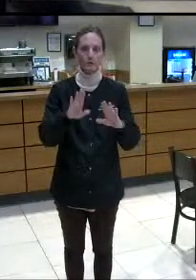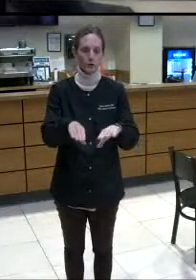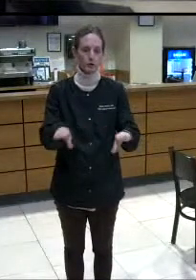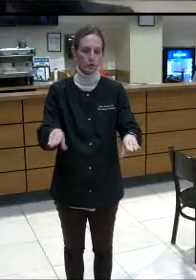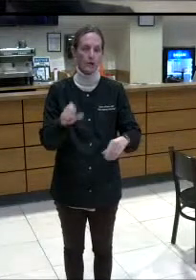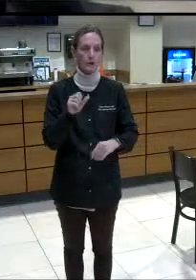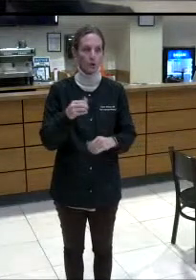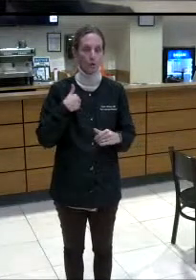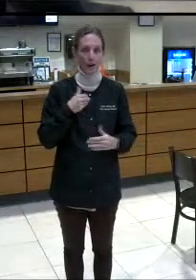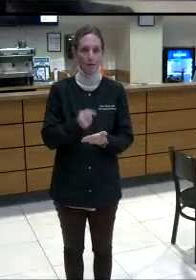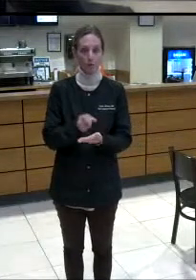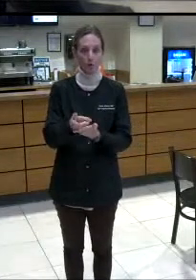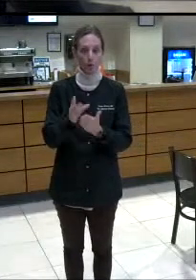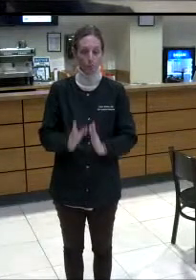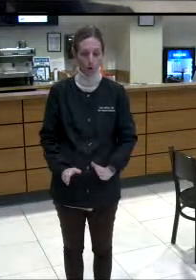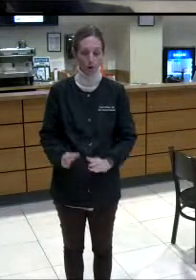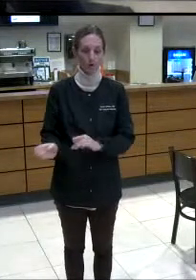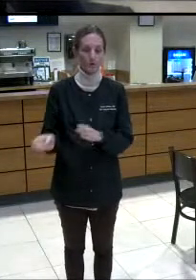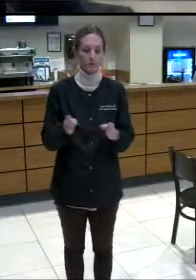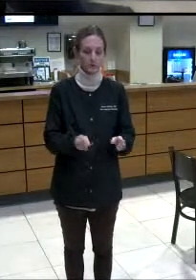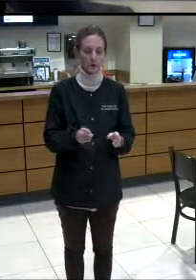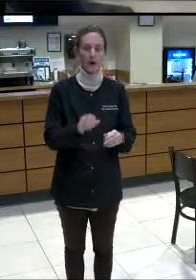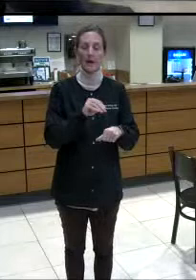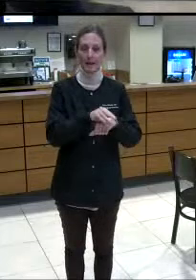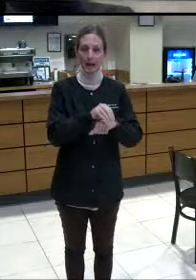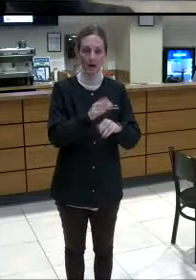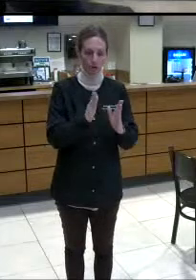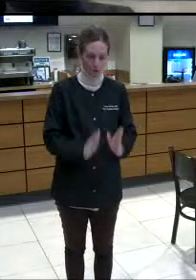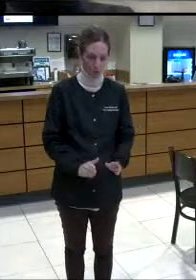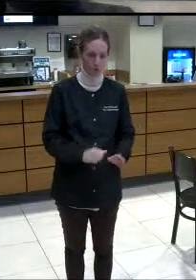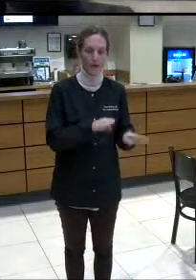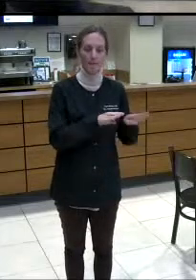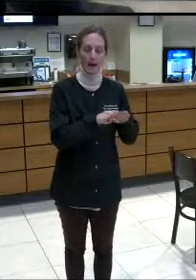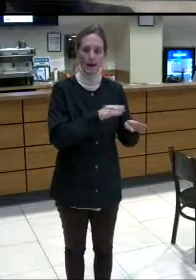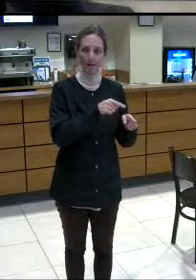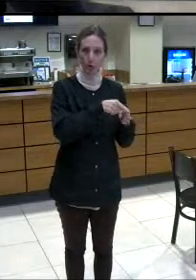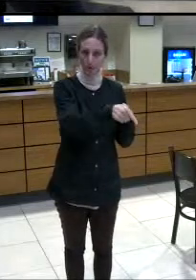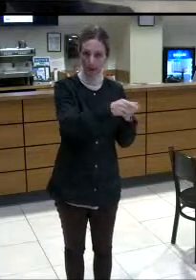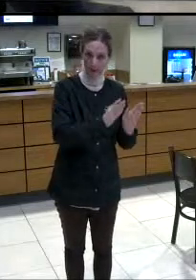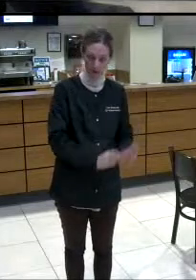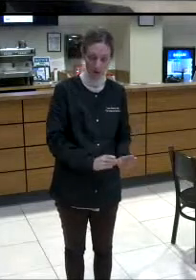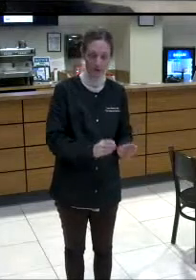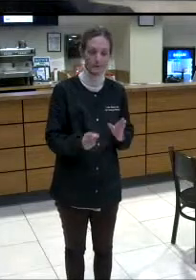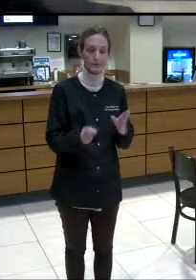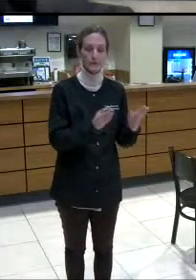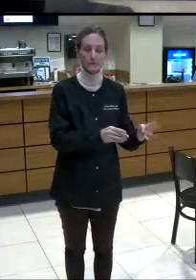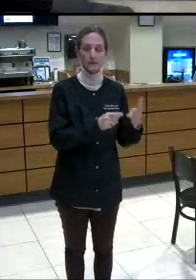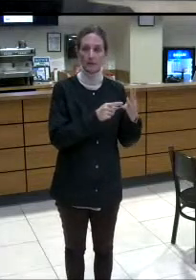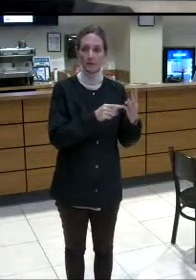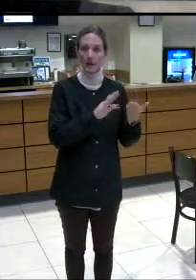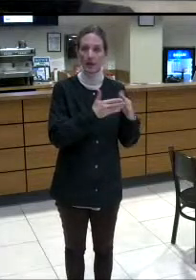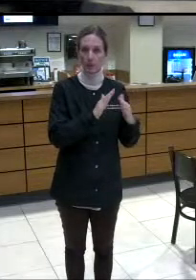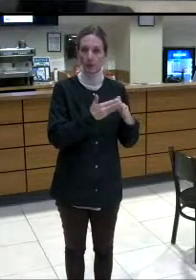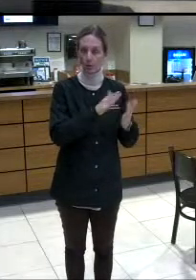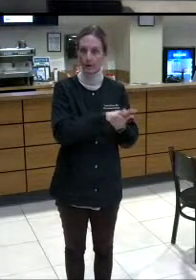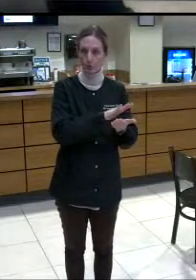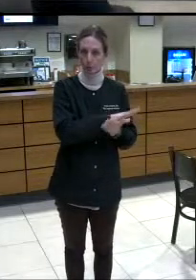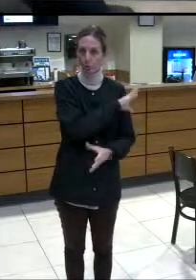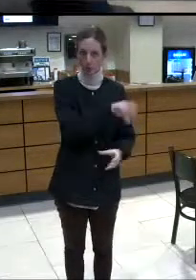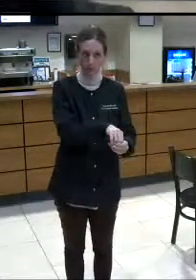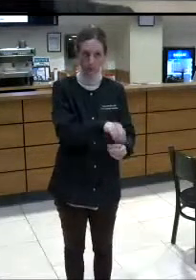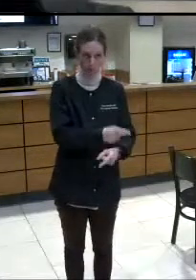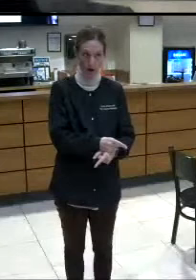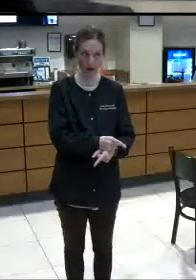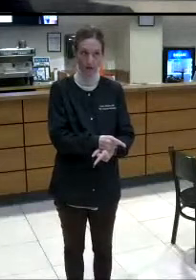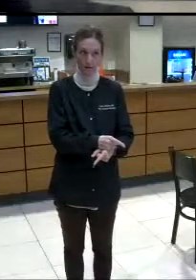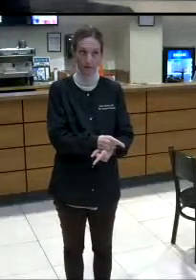social workers, school counselors, behavior specialists, and then we have the community school people coming on board, right?